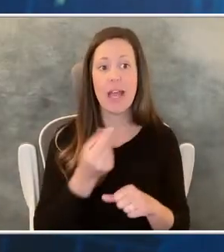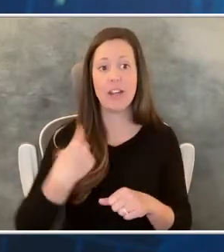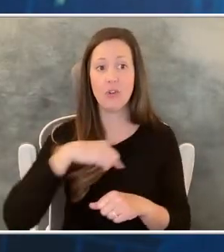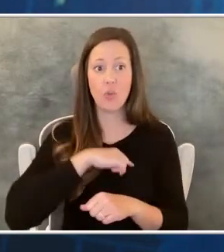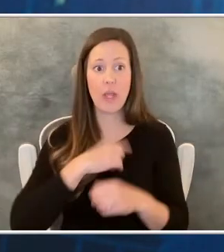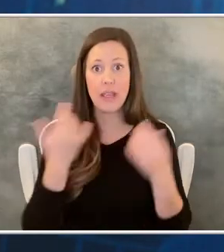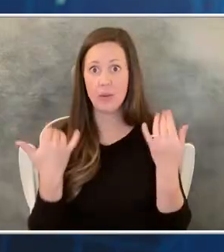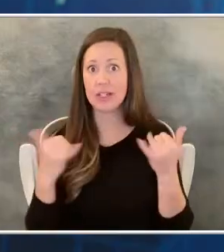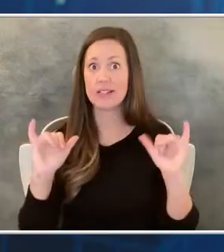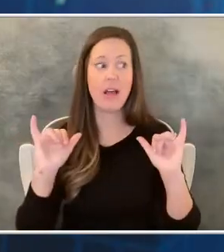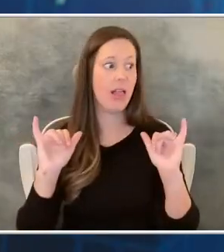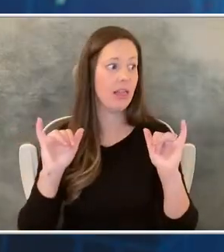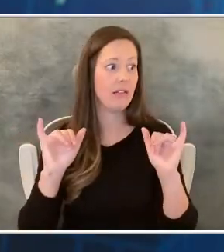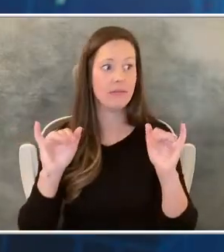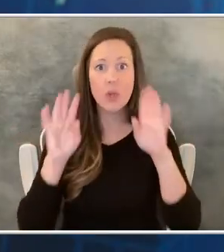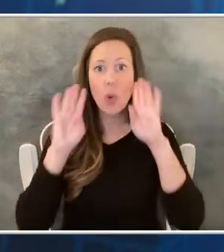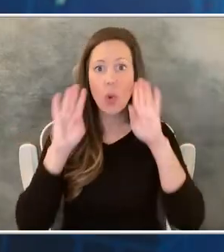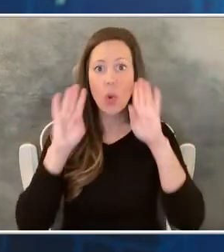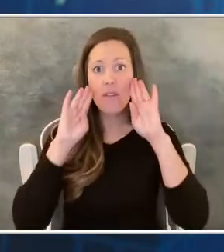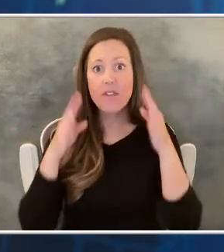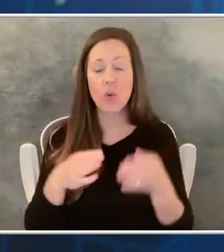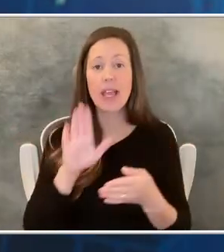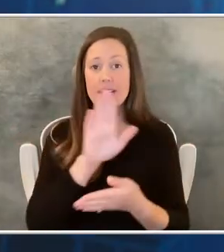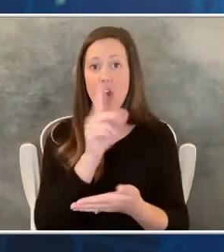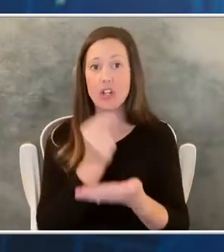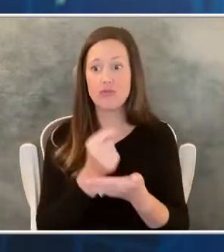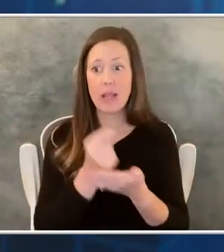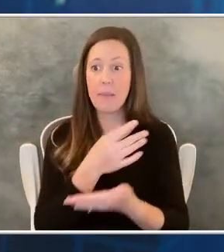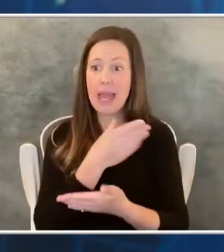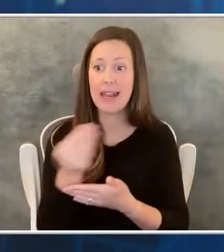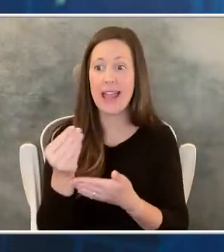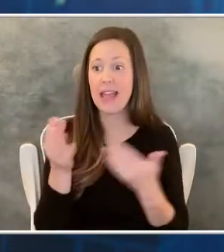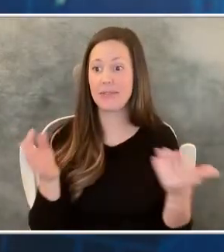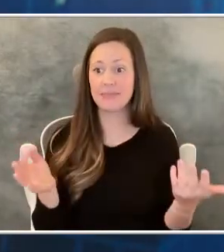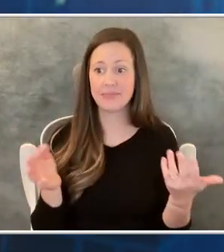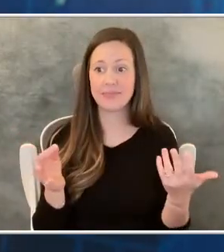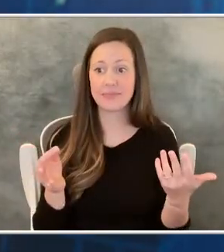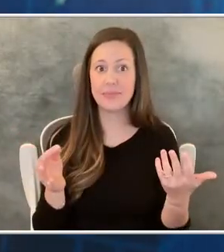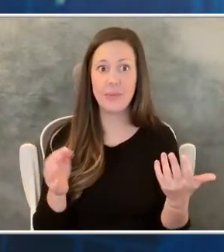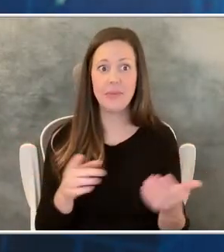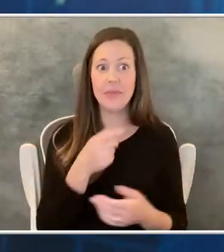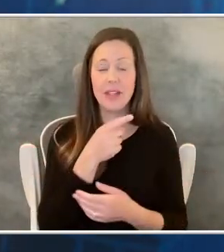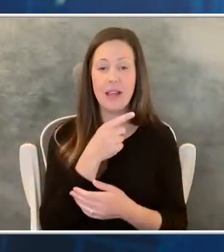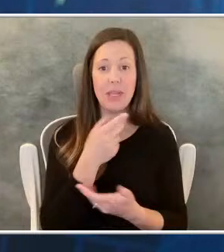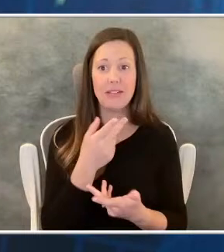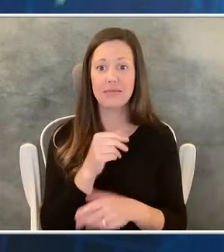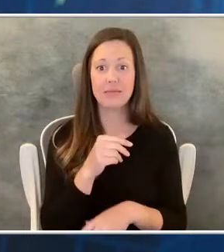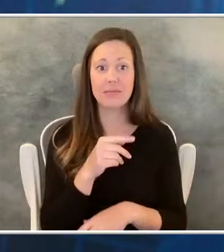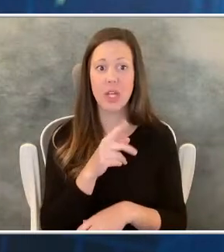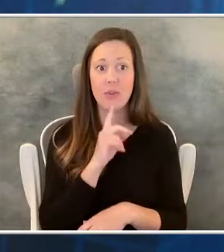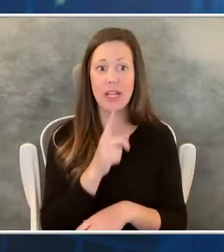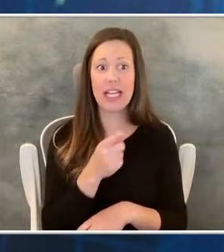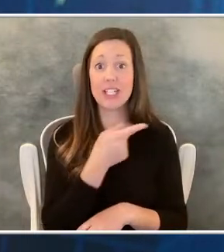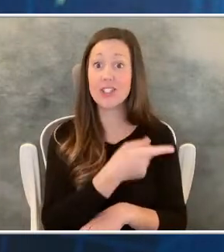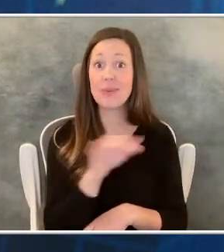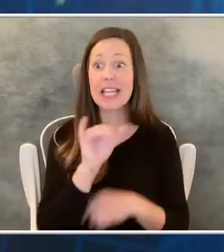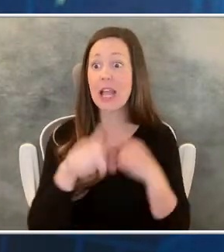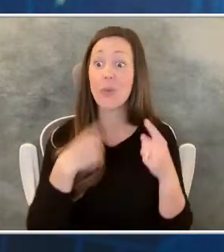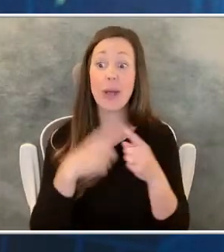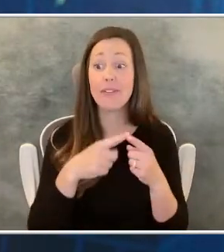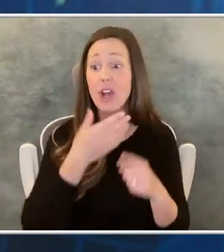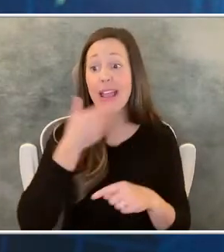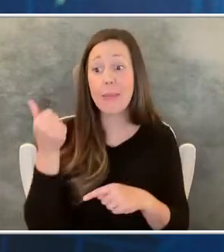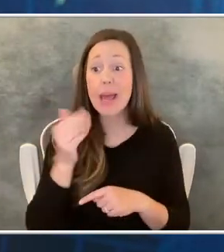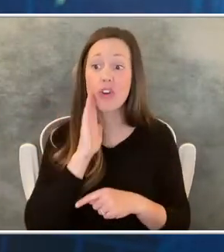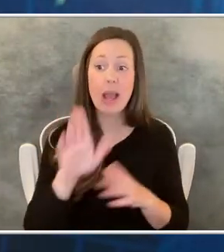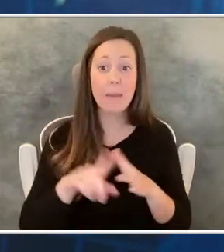treatment, and finally, she was like, once I get better, I'm going to start running again. And I said, yeah,